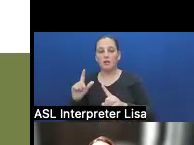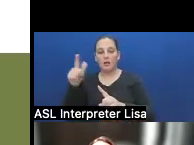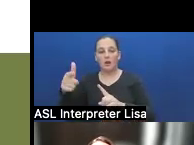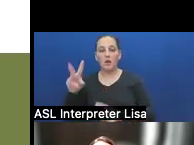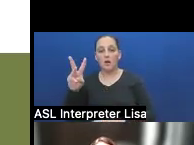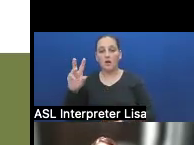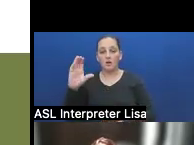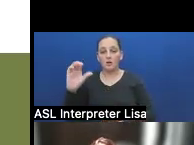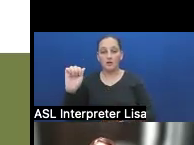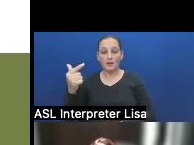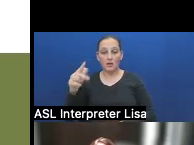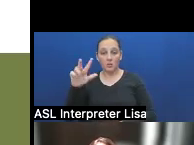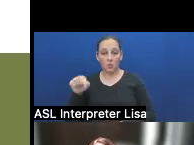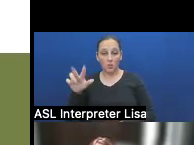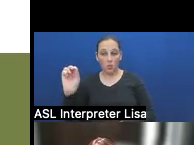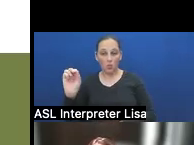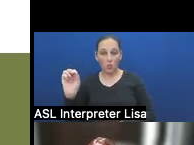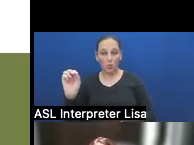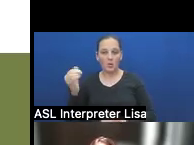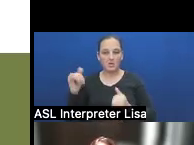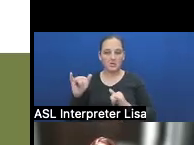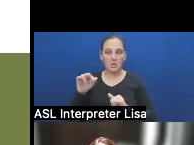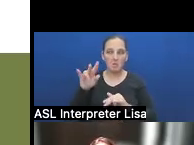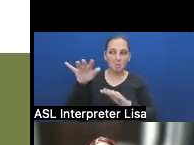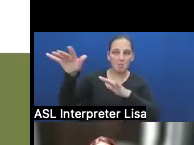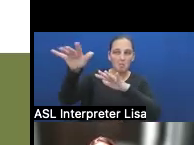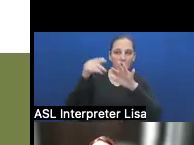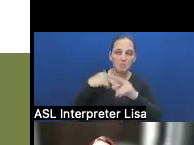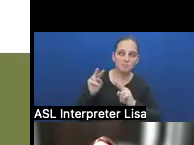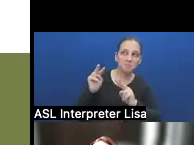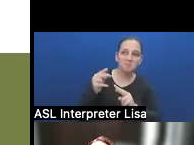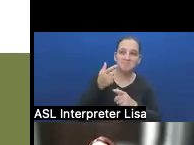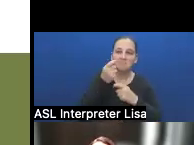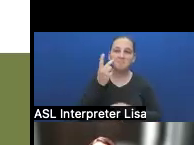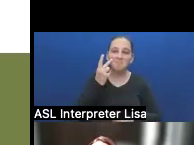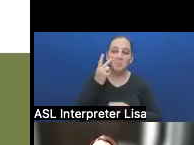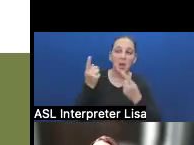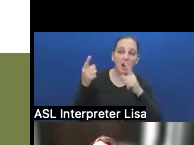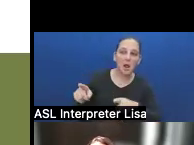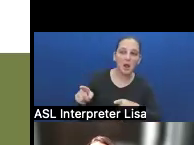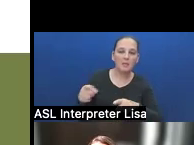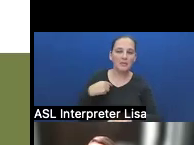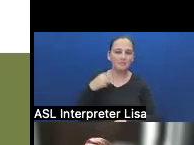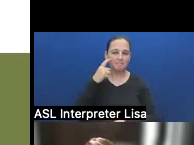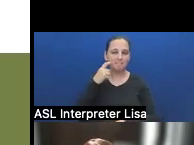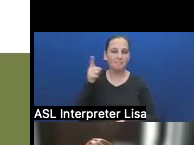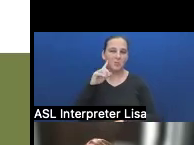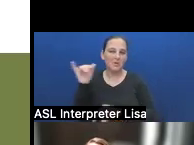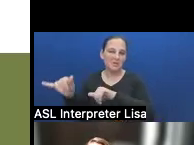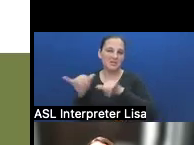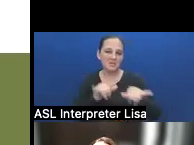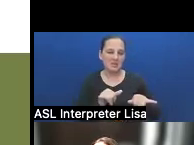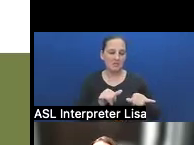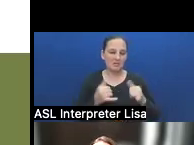floating. And I'll be interested to see what it is. I think at the end of the day, it's going to be a lot more like where we are today about